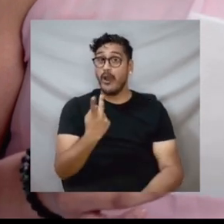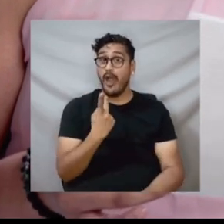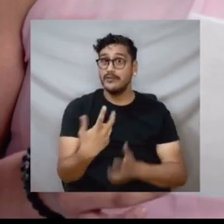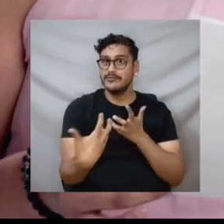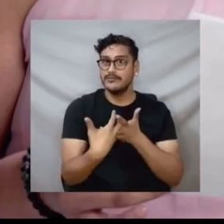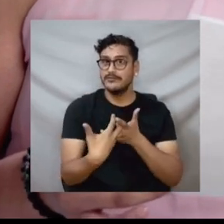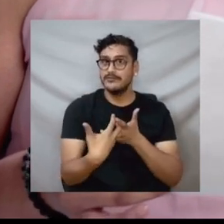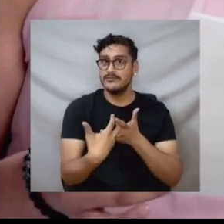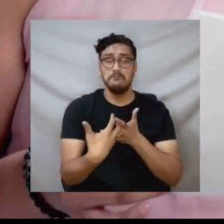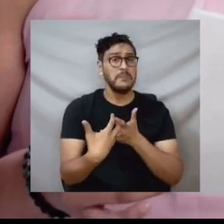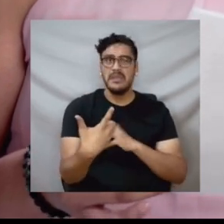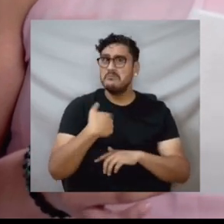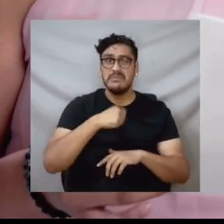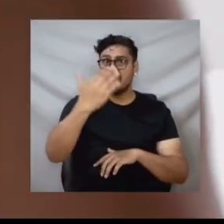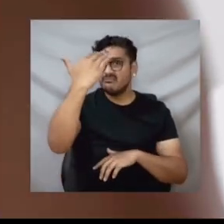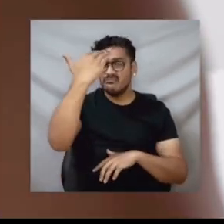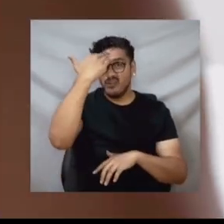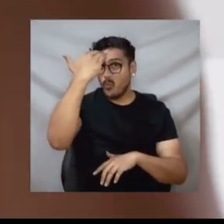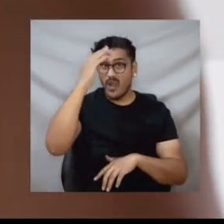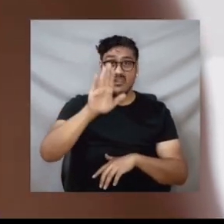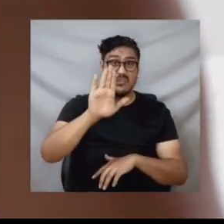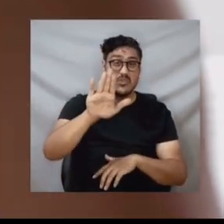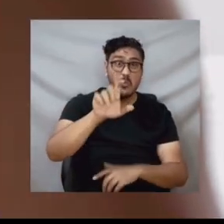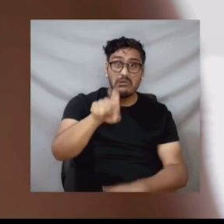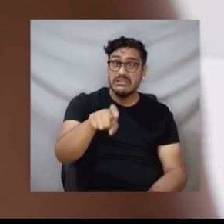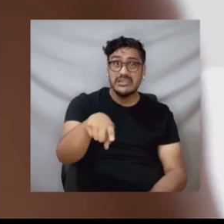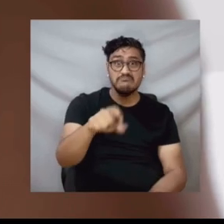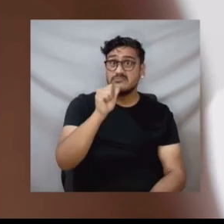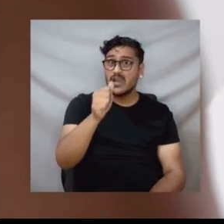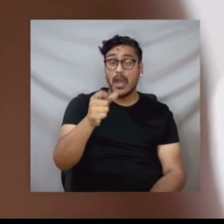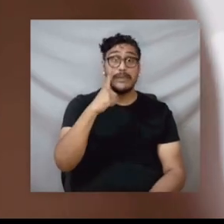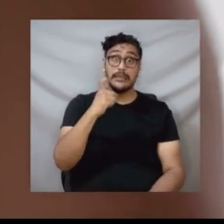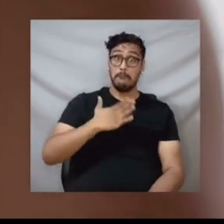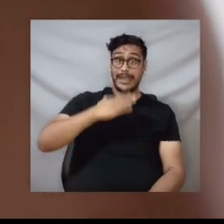because you were perfect for me and no one would change my mind